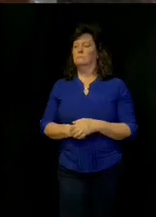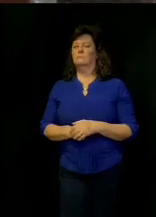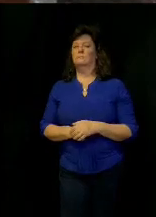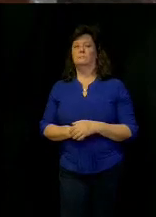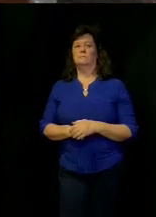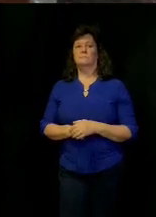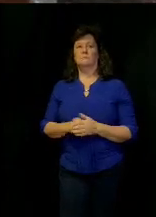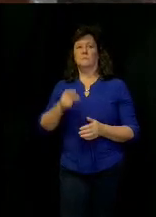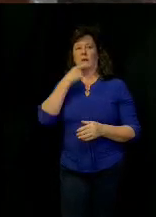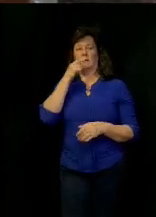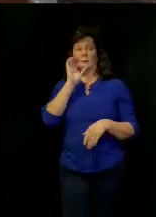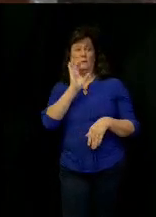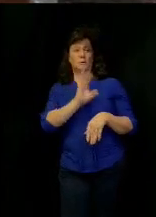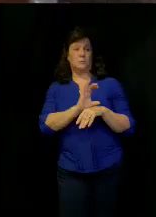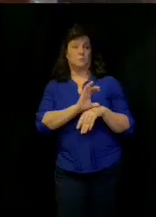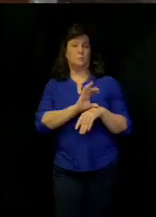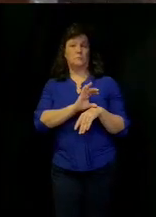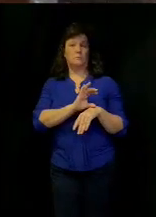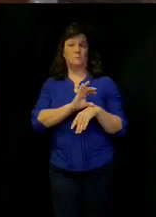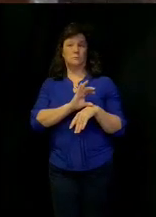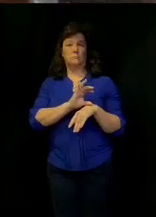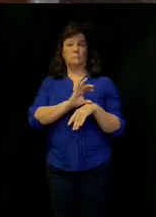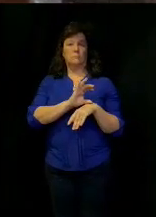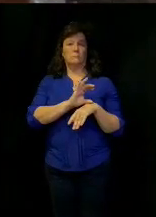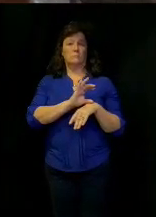When I say the church,